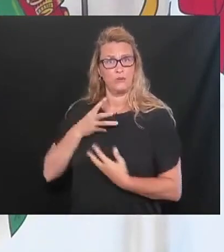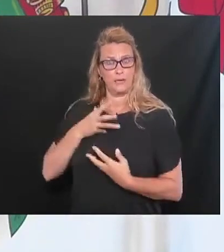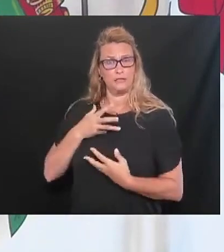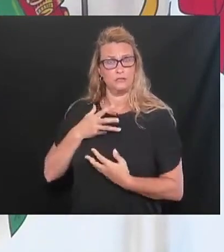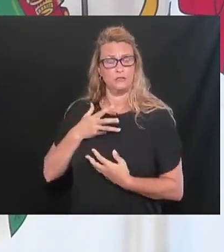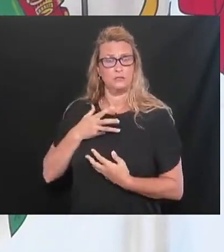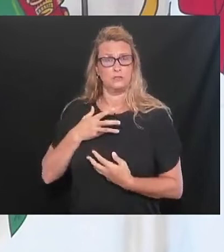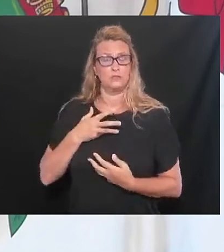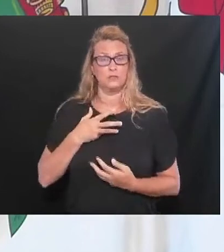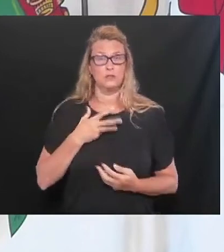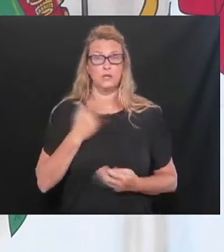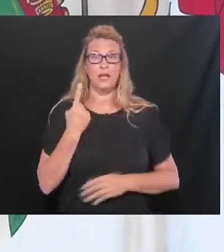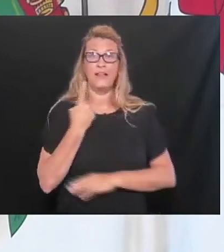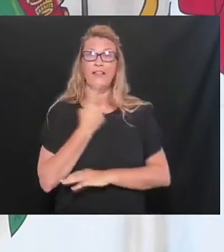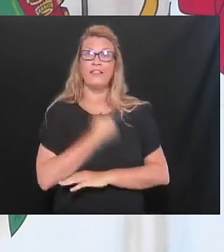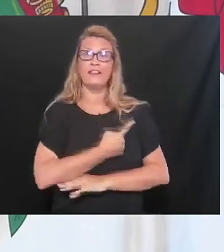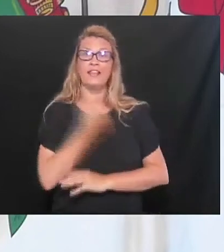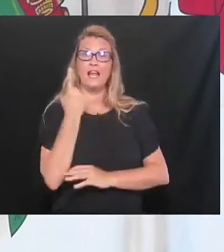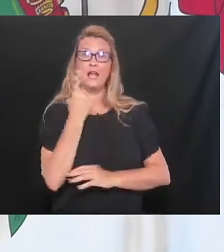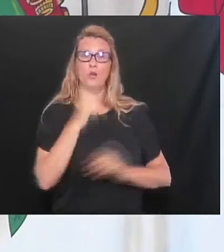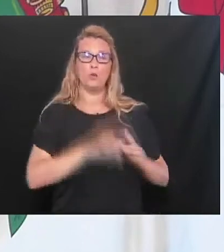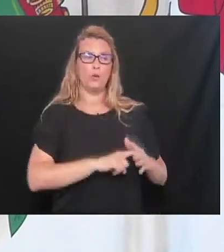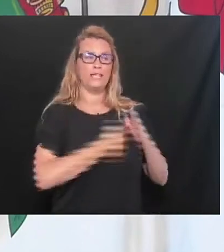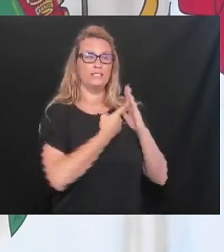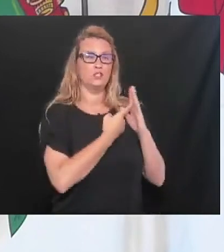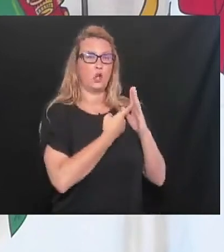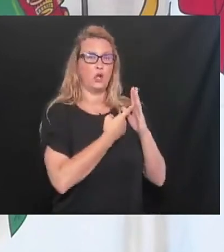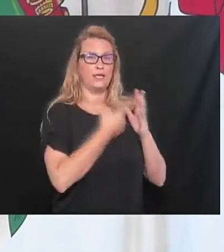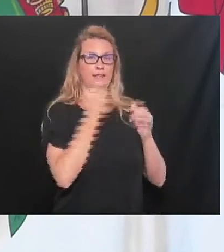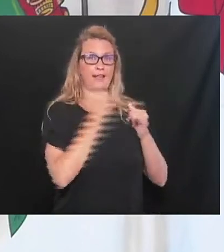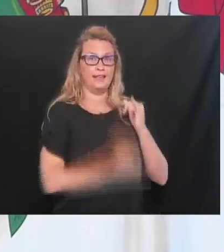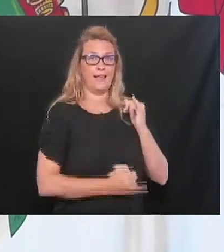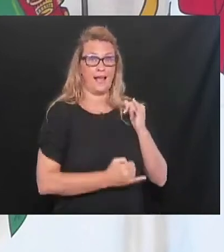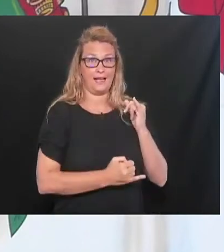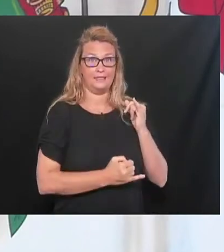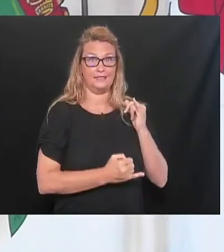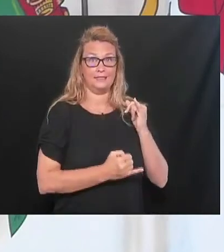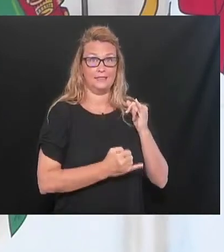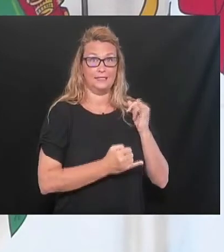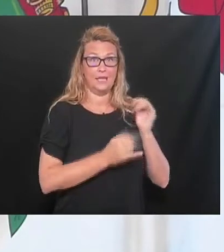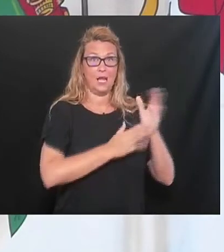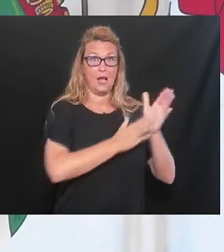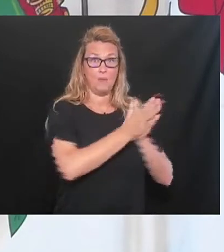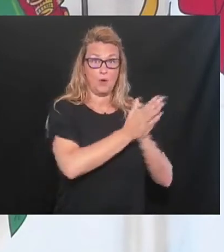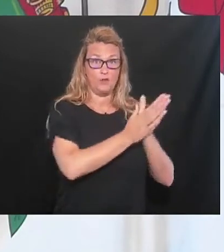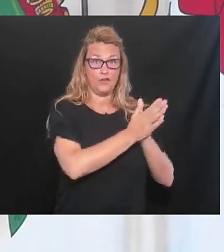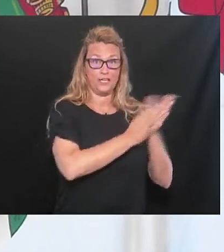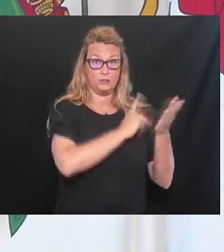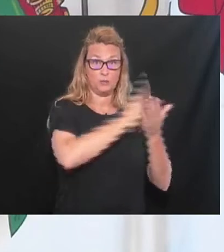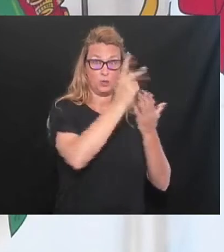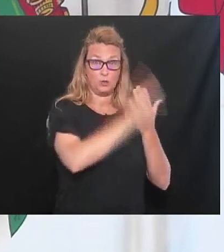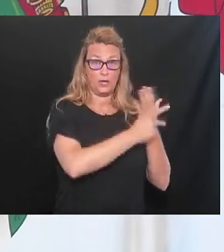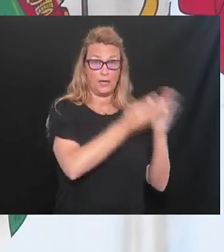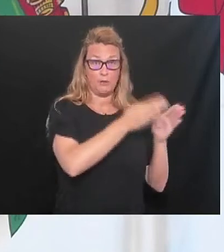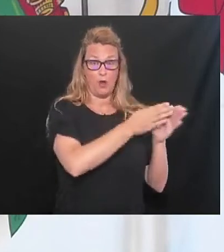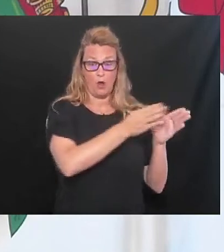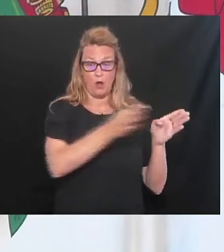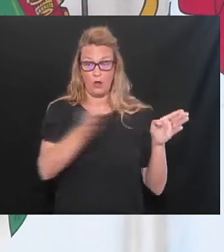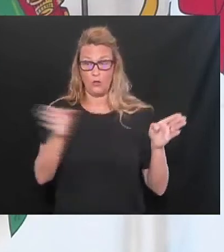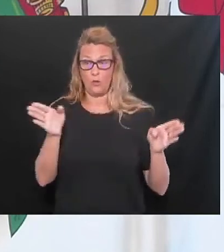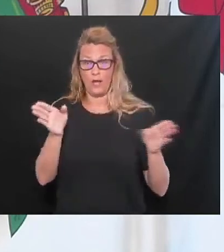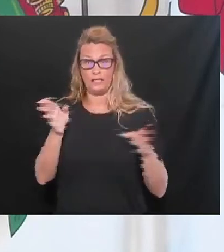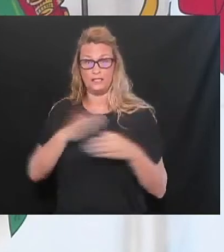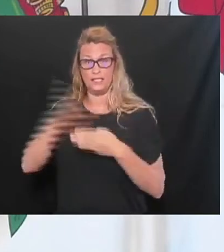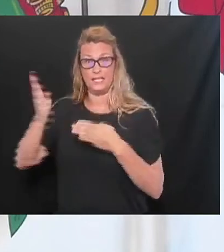the date that we started the last campaign through when we ended the campaign, there